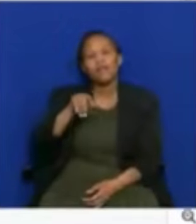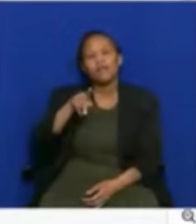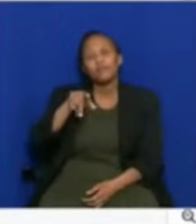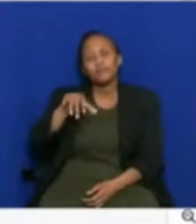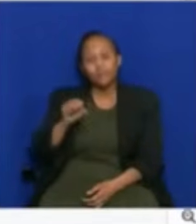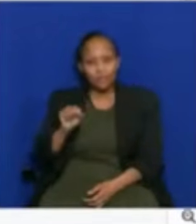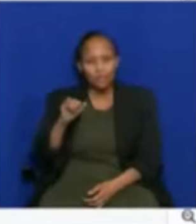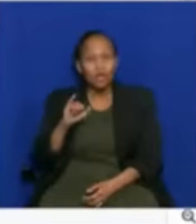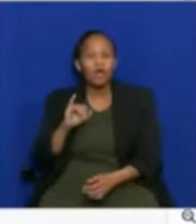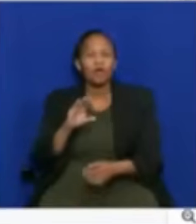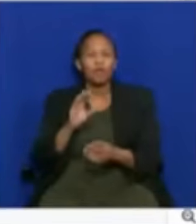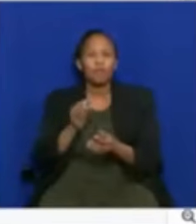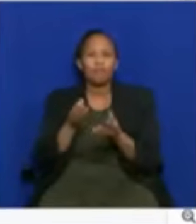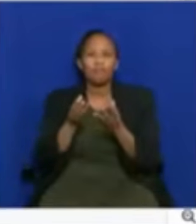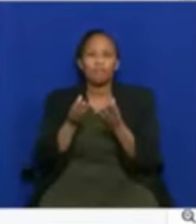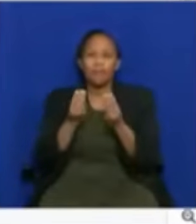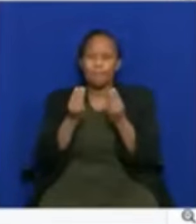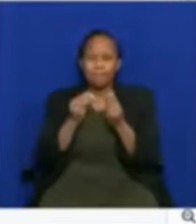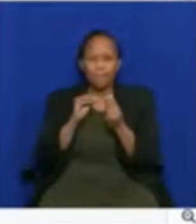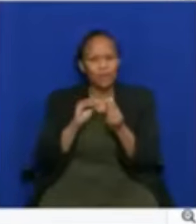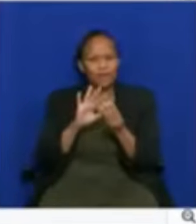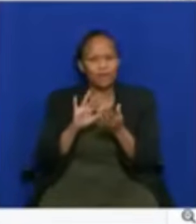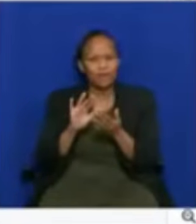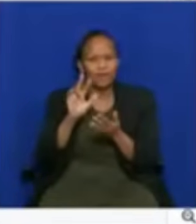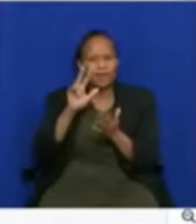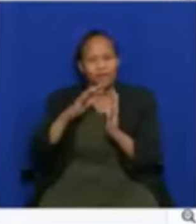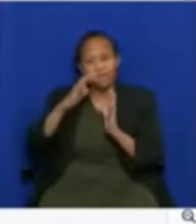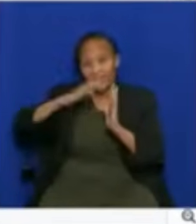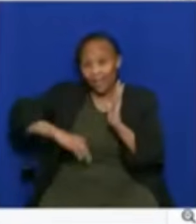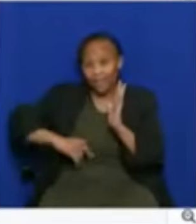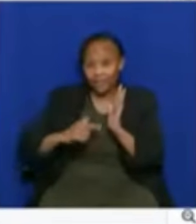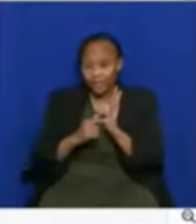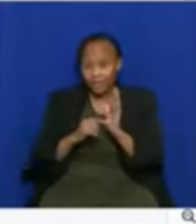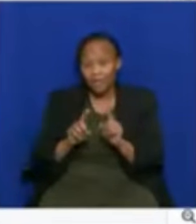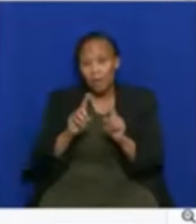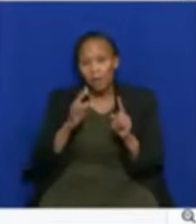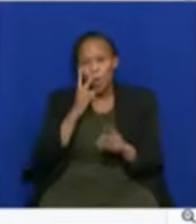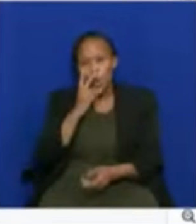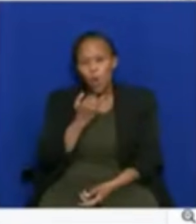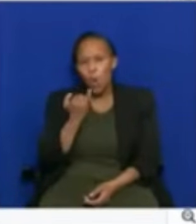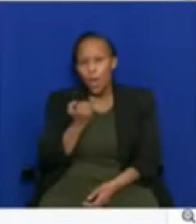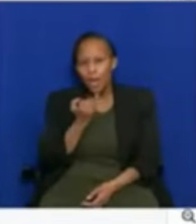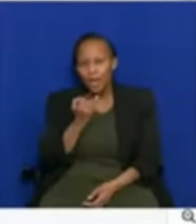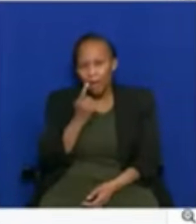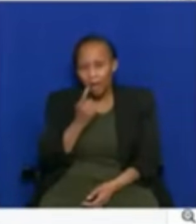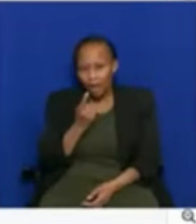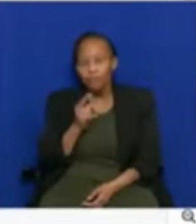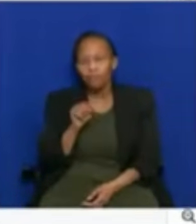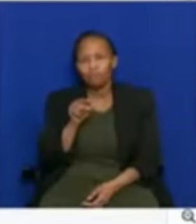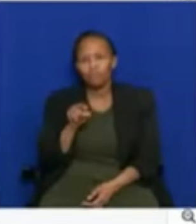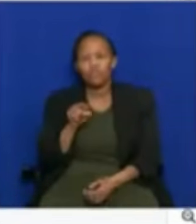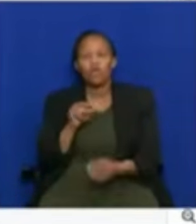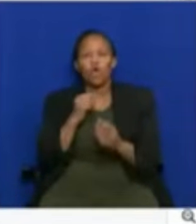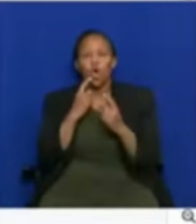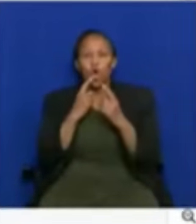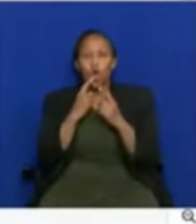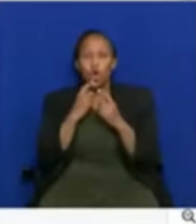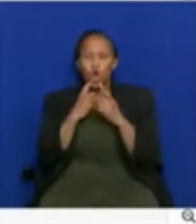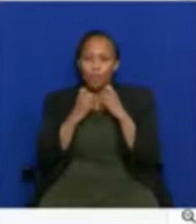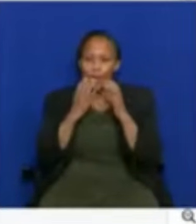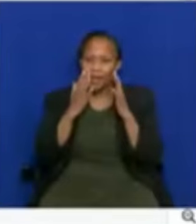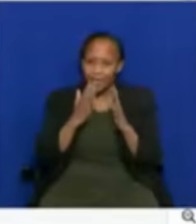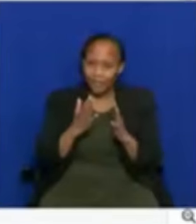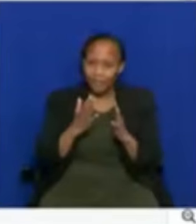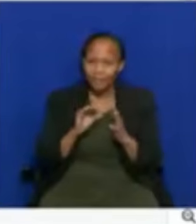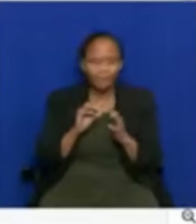after numerous attempts, it seems as if the complainant is evading the request. Please find Colonel Phillips' affidavit